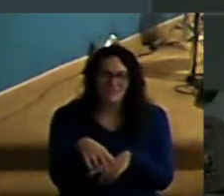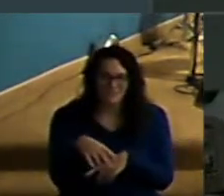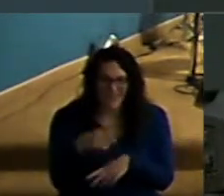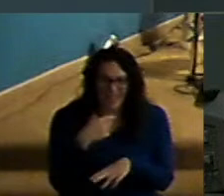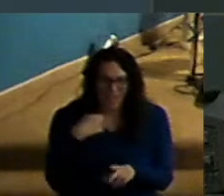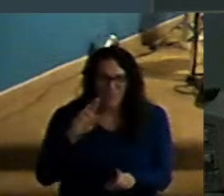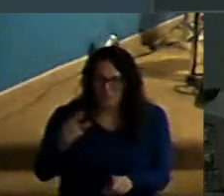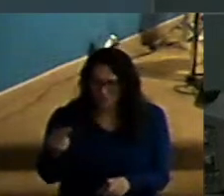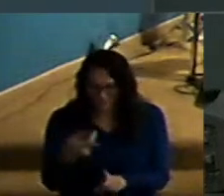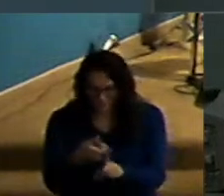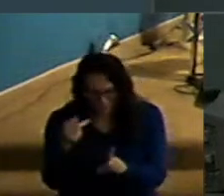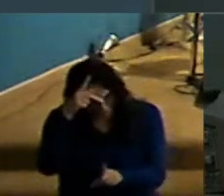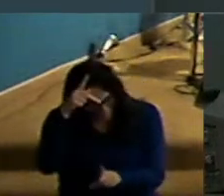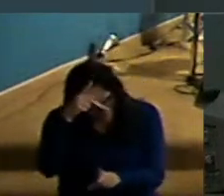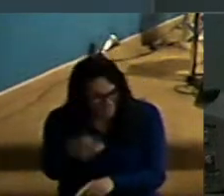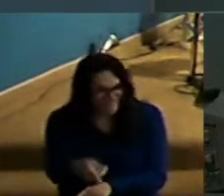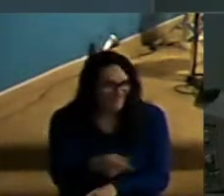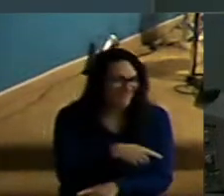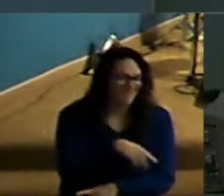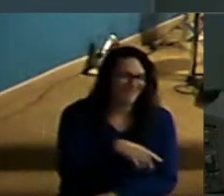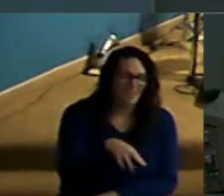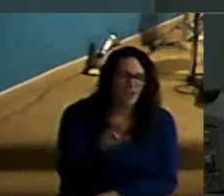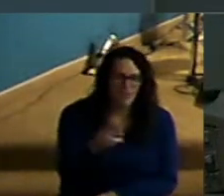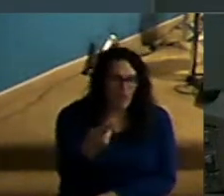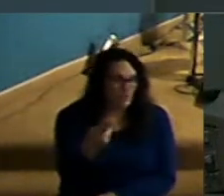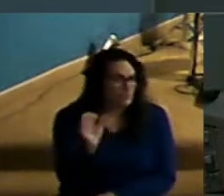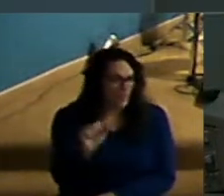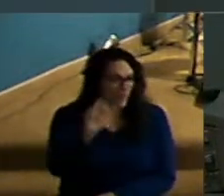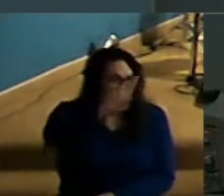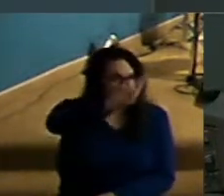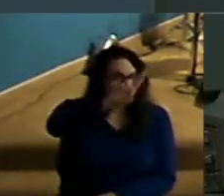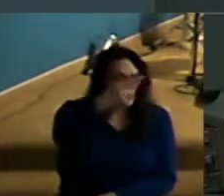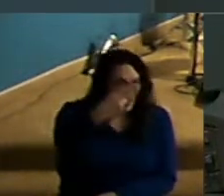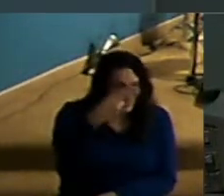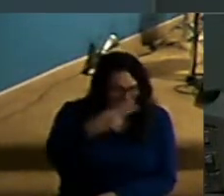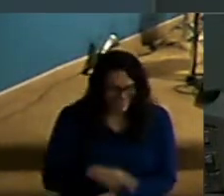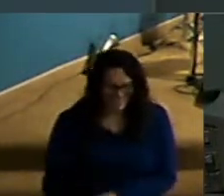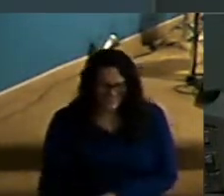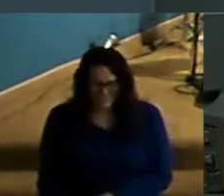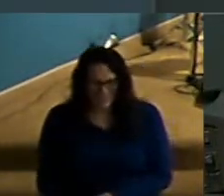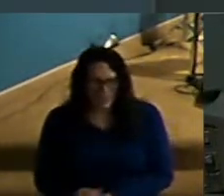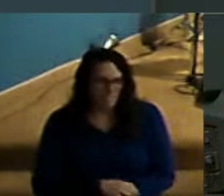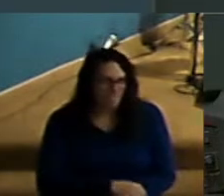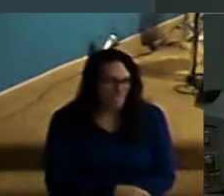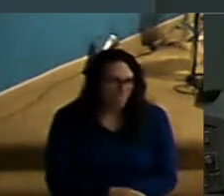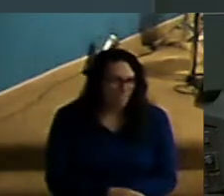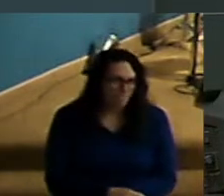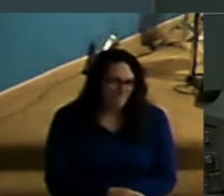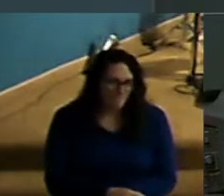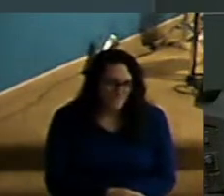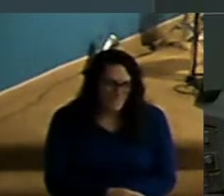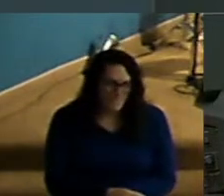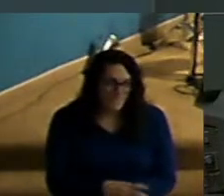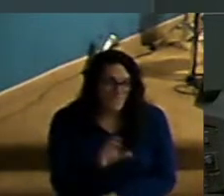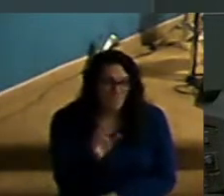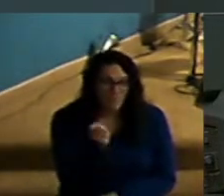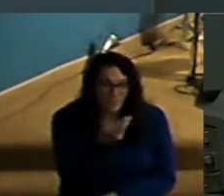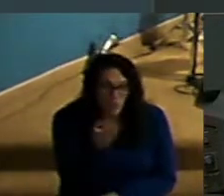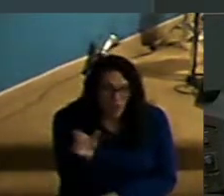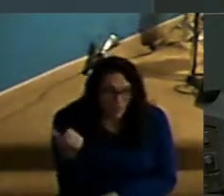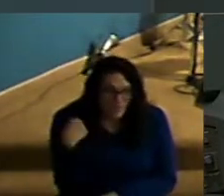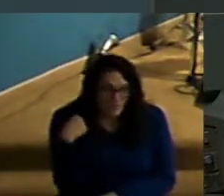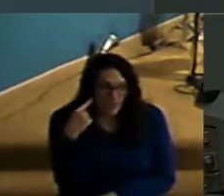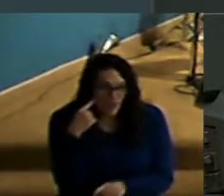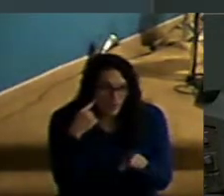Root House, I got the RH from Philip, Root House, you can do this, R, Root House, good. Couple others I